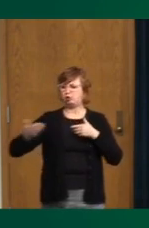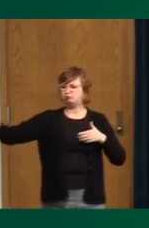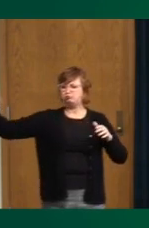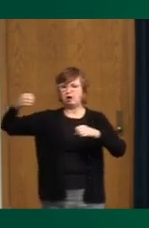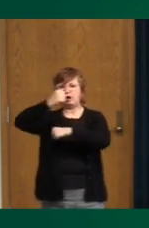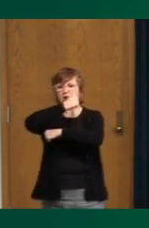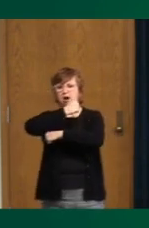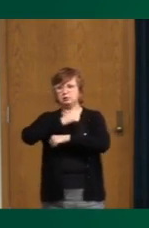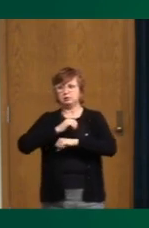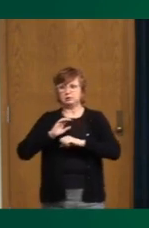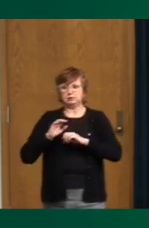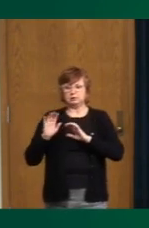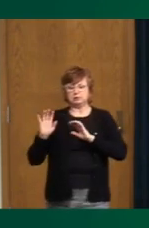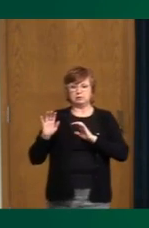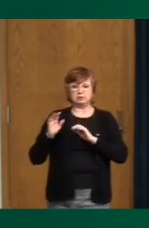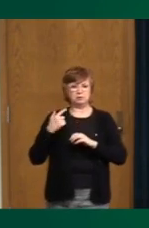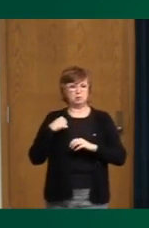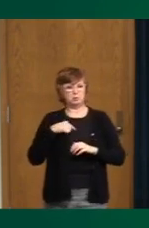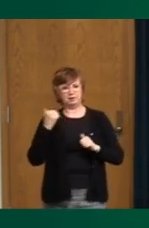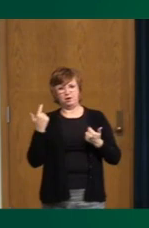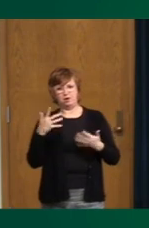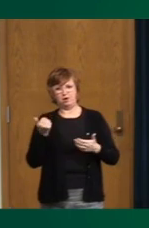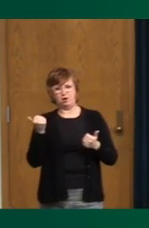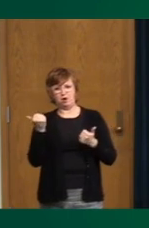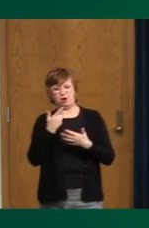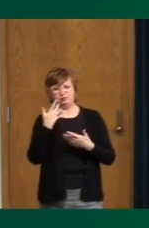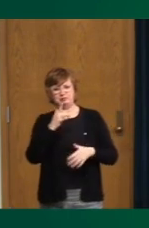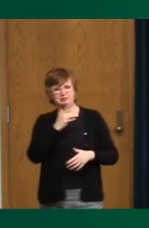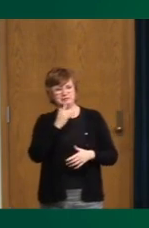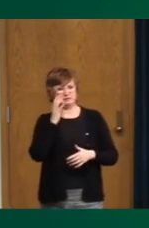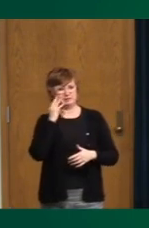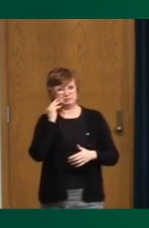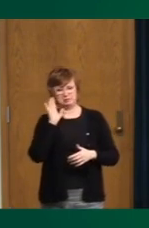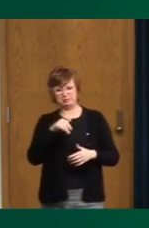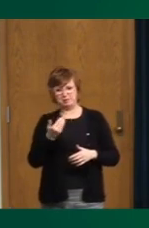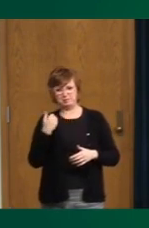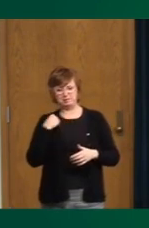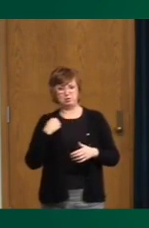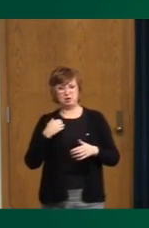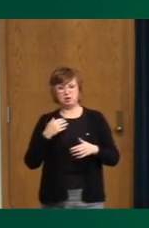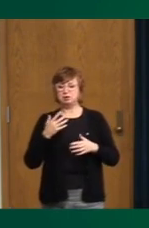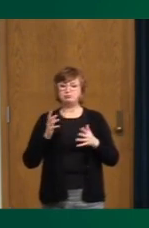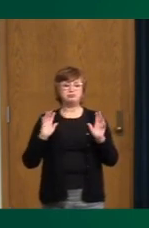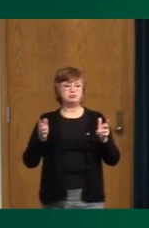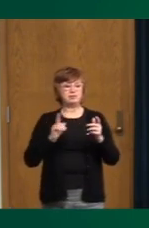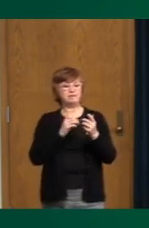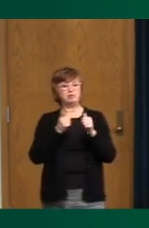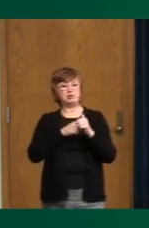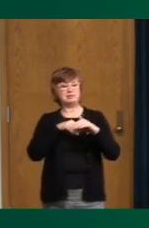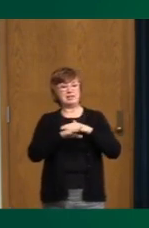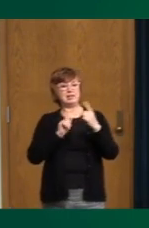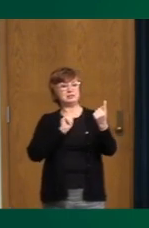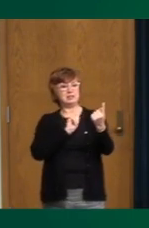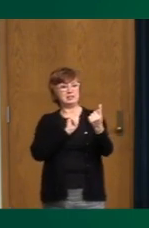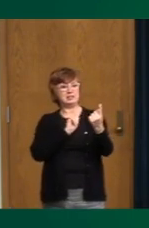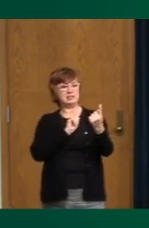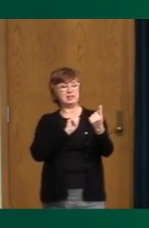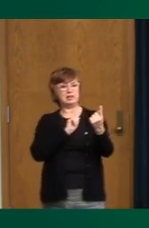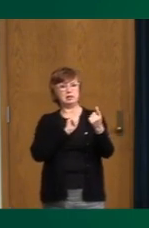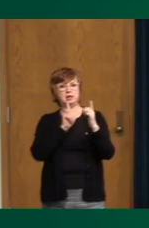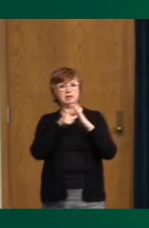all guilty of letting our guard down when we are in a family member's home or a close friend's home. And so we're asking you to do these